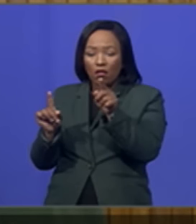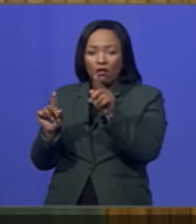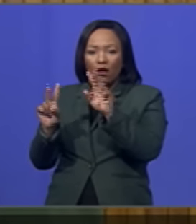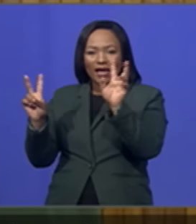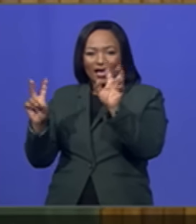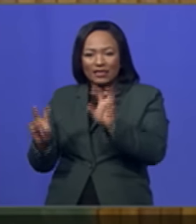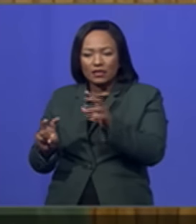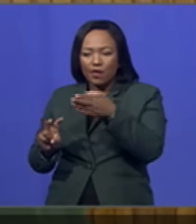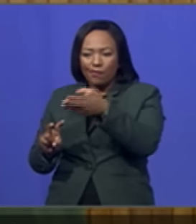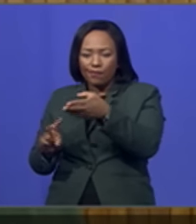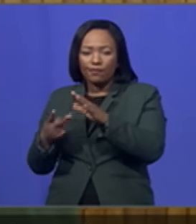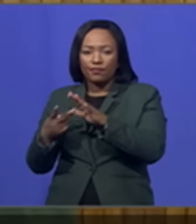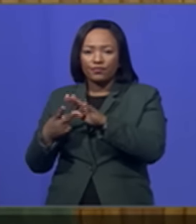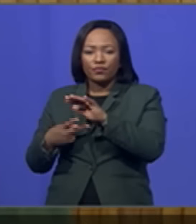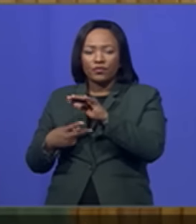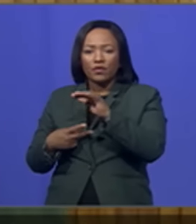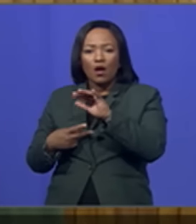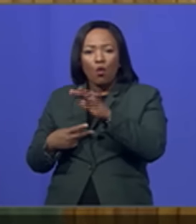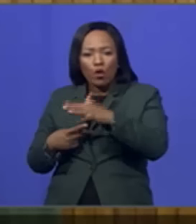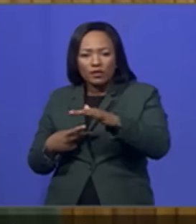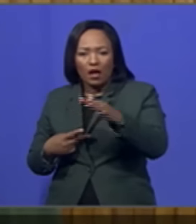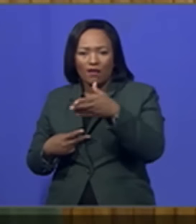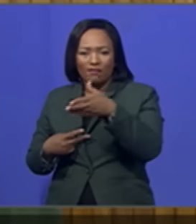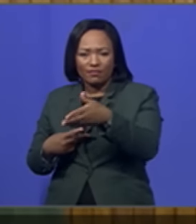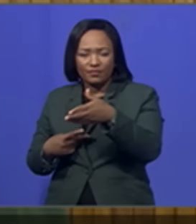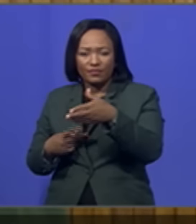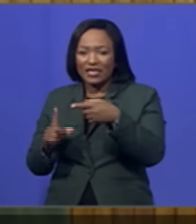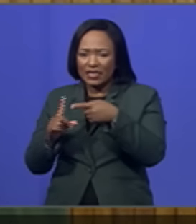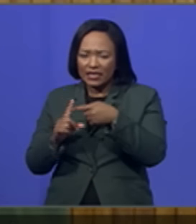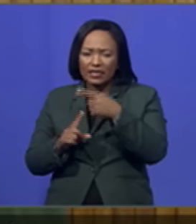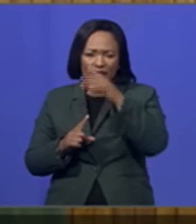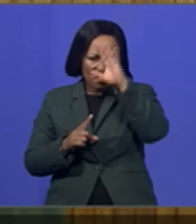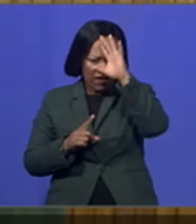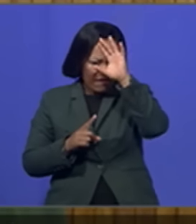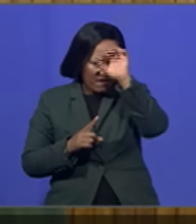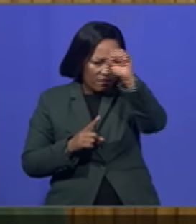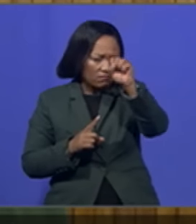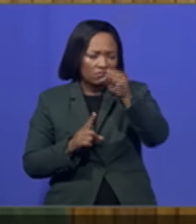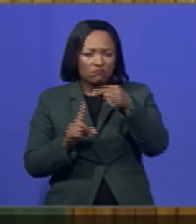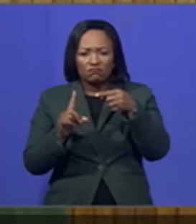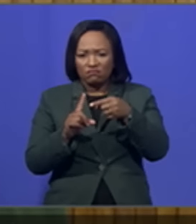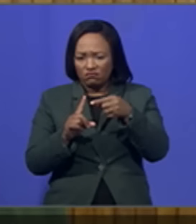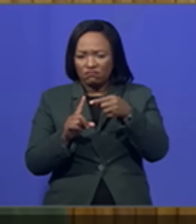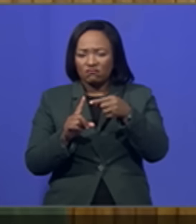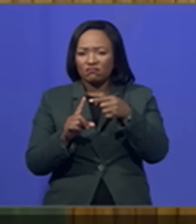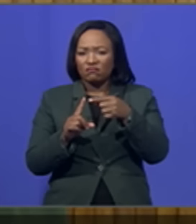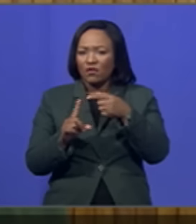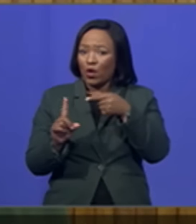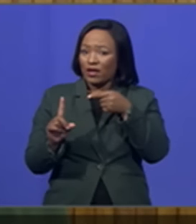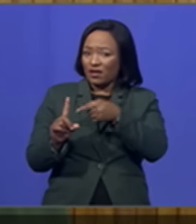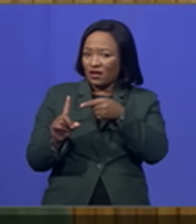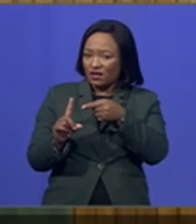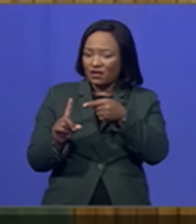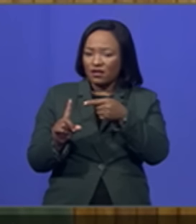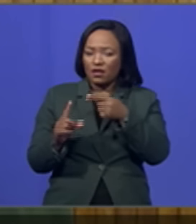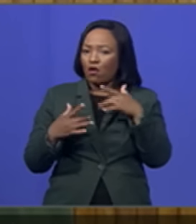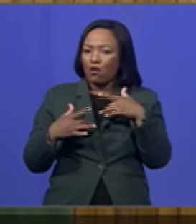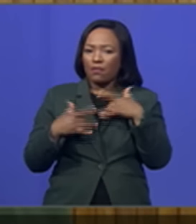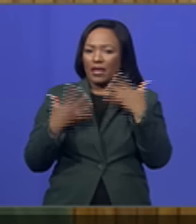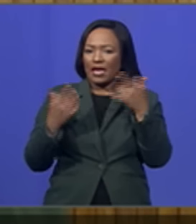batho bana le metsi. O nana le tumelo ya gore ene ha no phelela